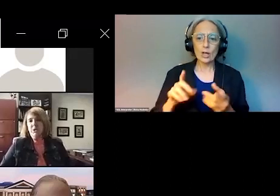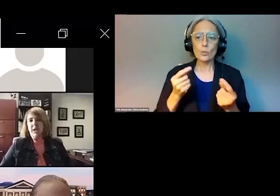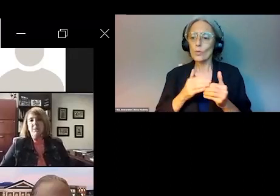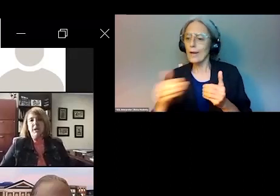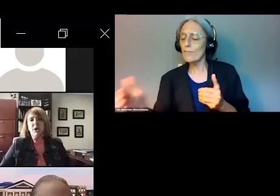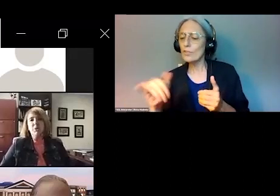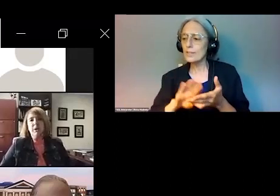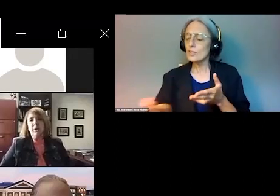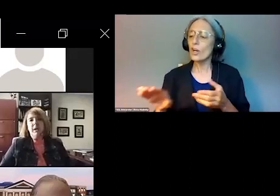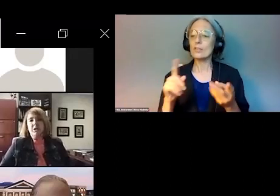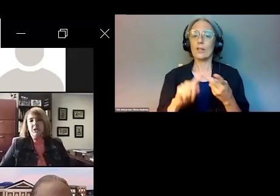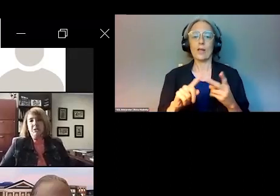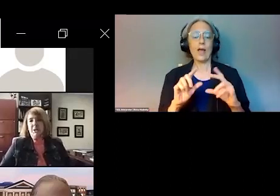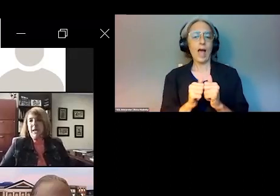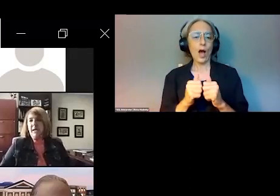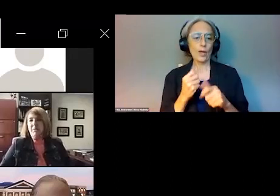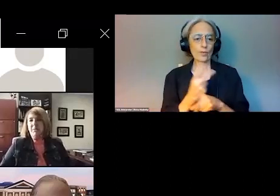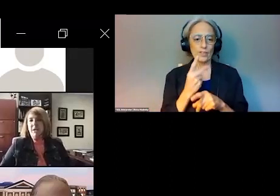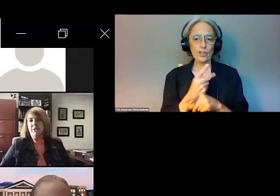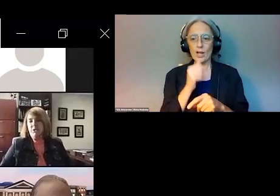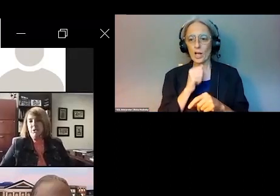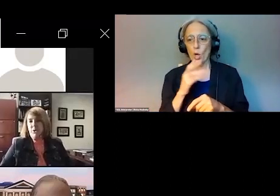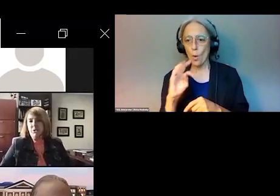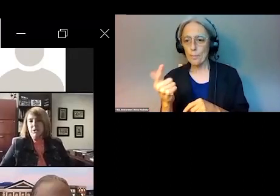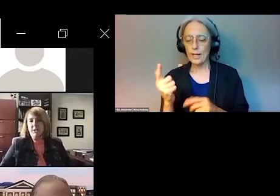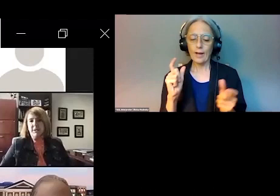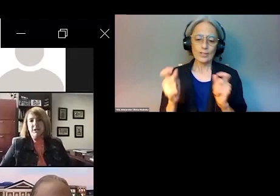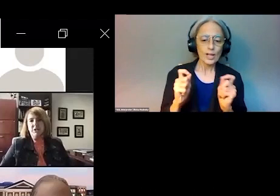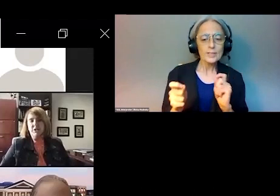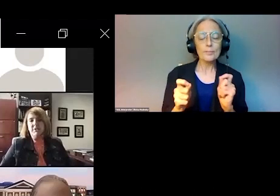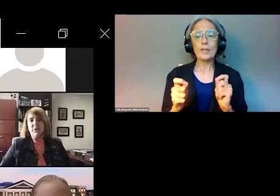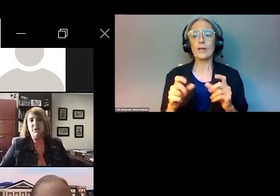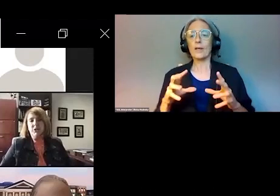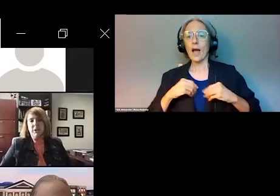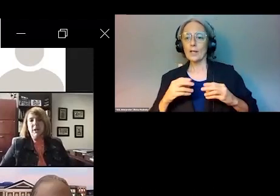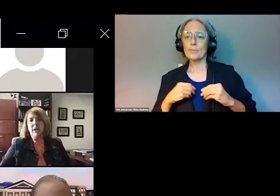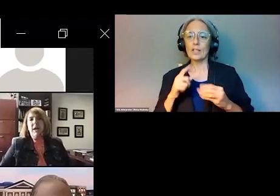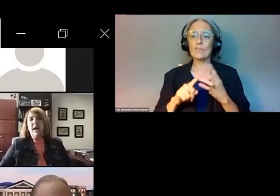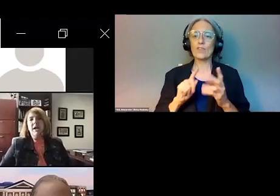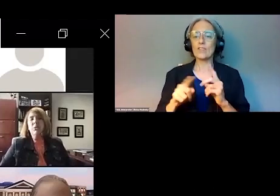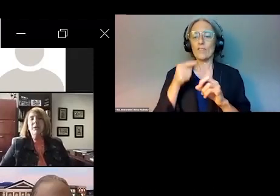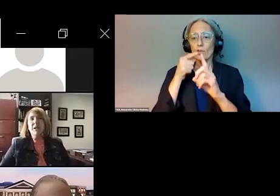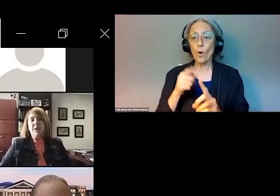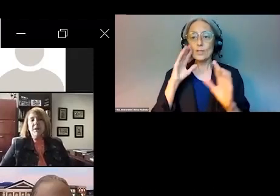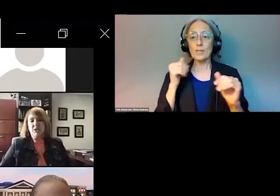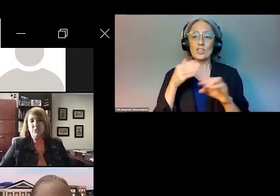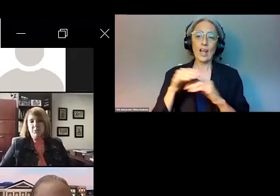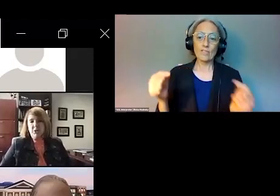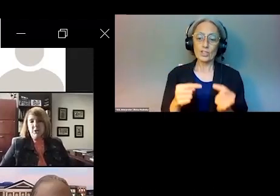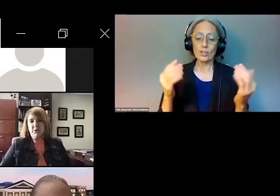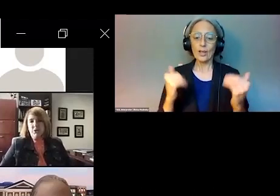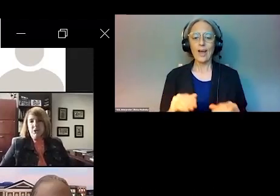could we use to expedite coping and adjustment, adaptation of social goals and expectations after injury? How can we